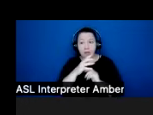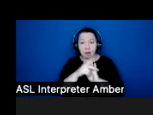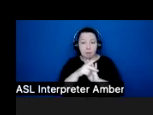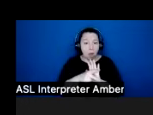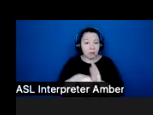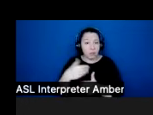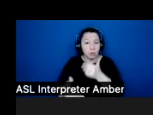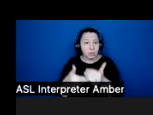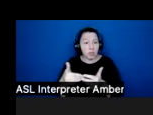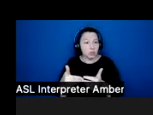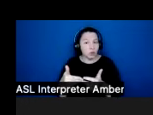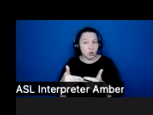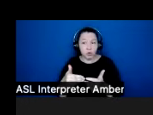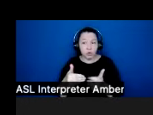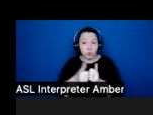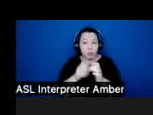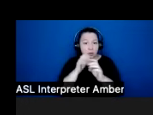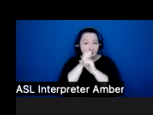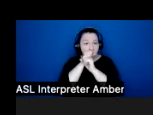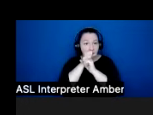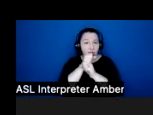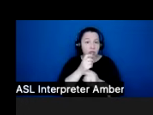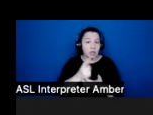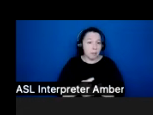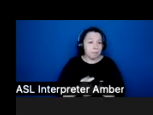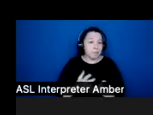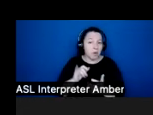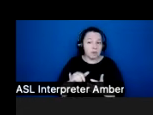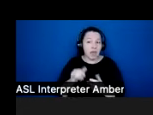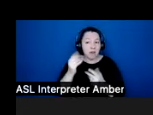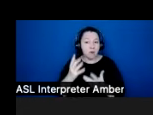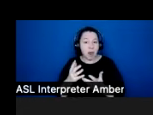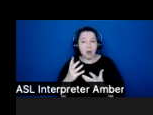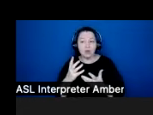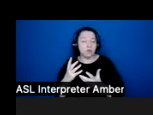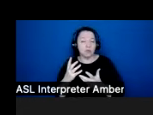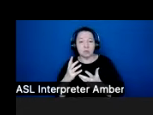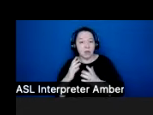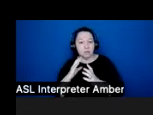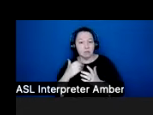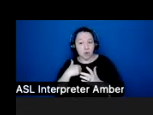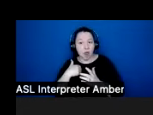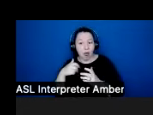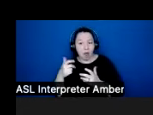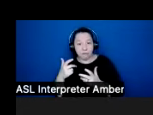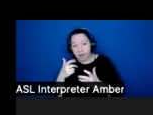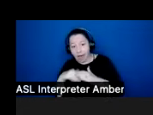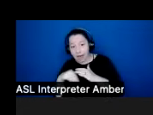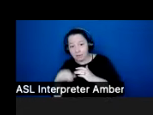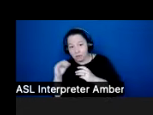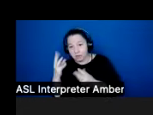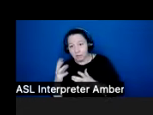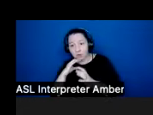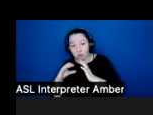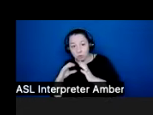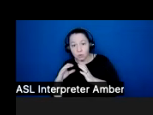procedures around confidentiality, privilege and privileged communication? Every mandated reporters? Yeah,